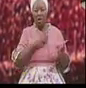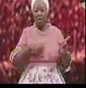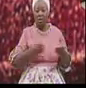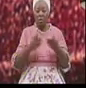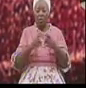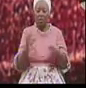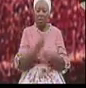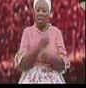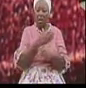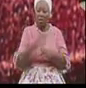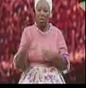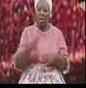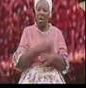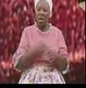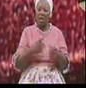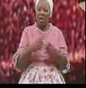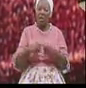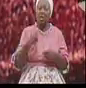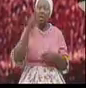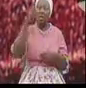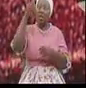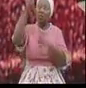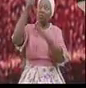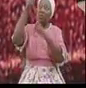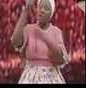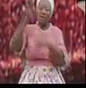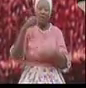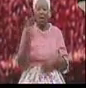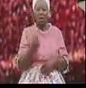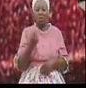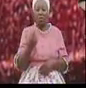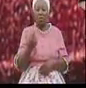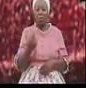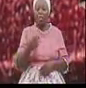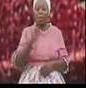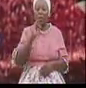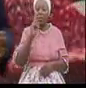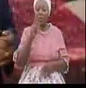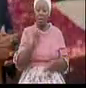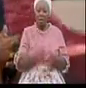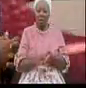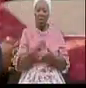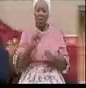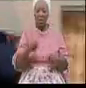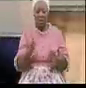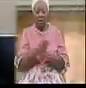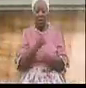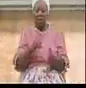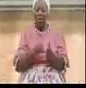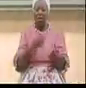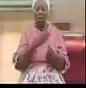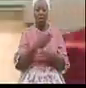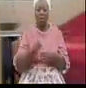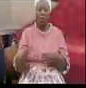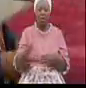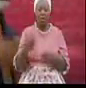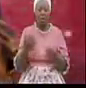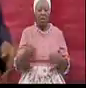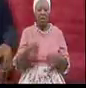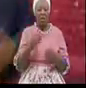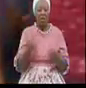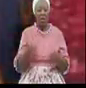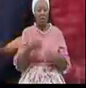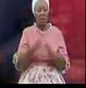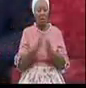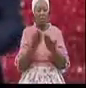take away. And he himself alone is the one that can take that away. In Ephesians chapter